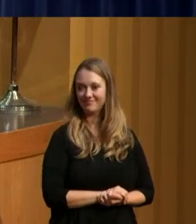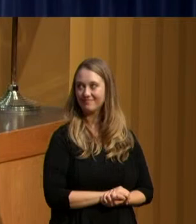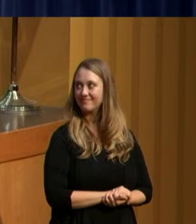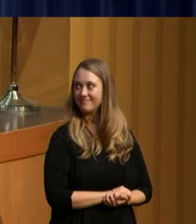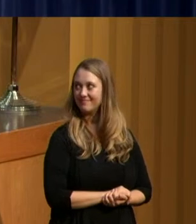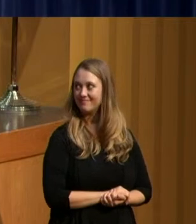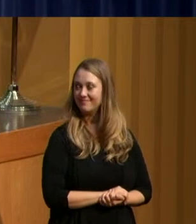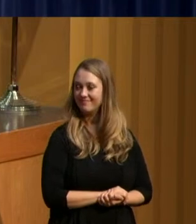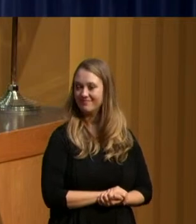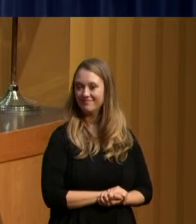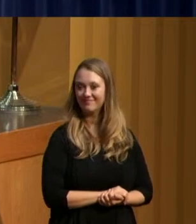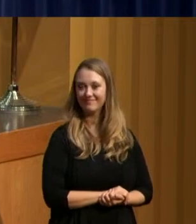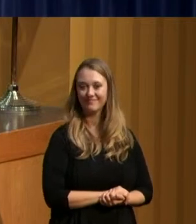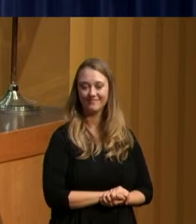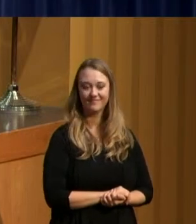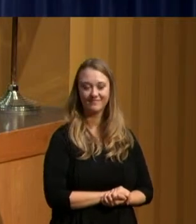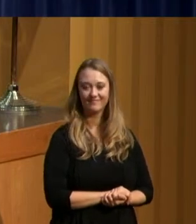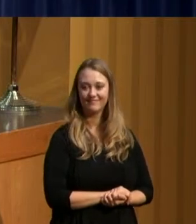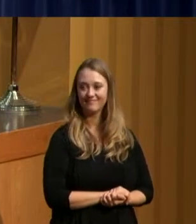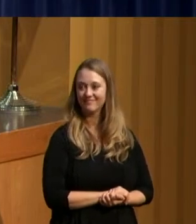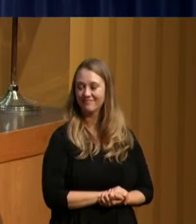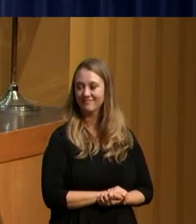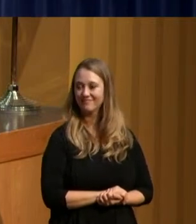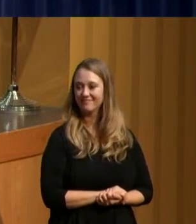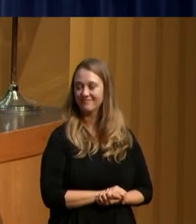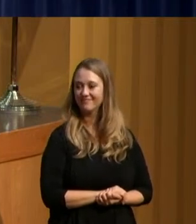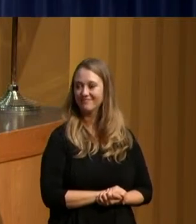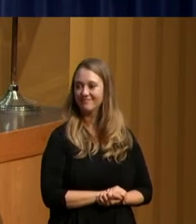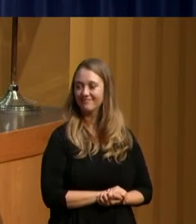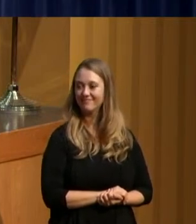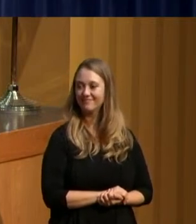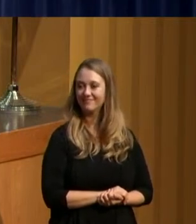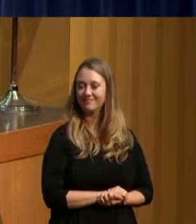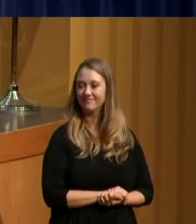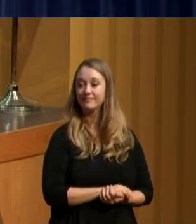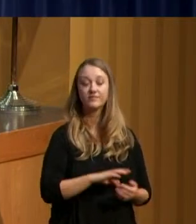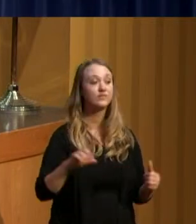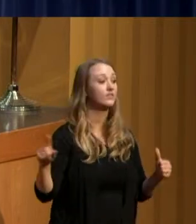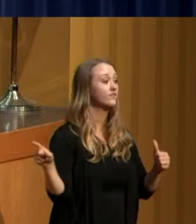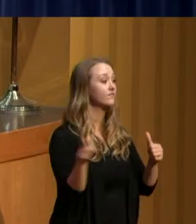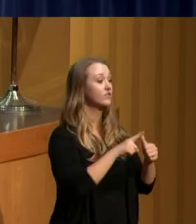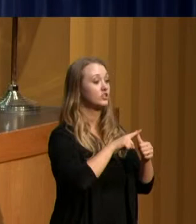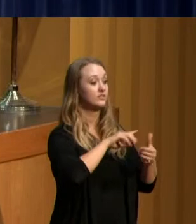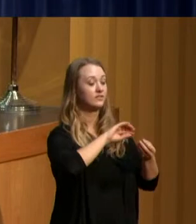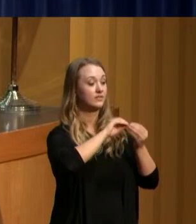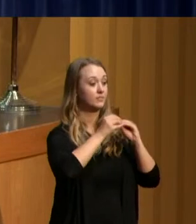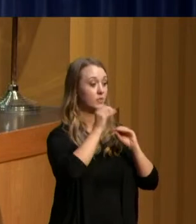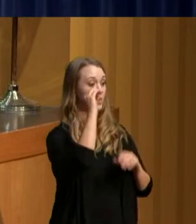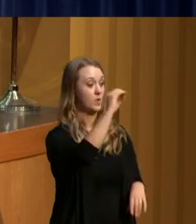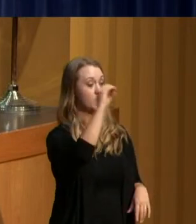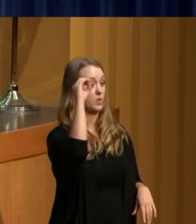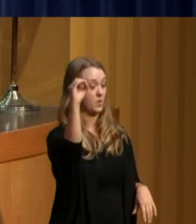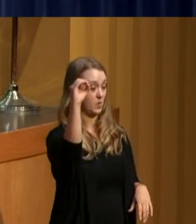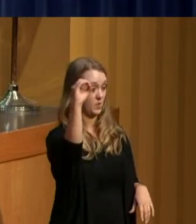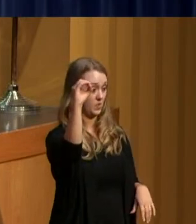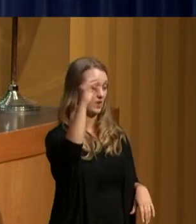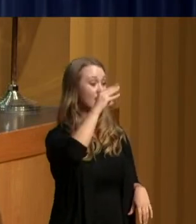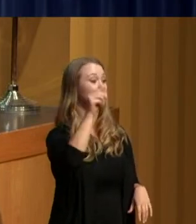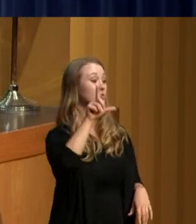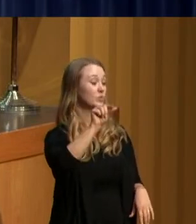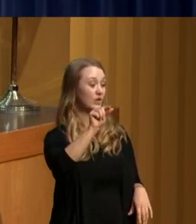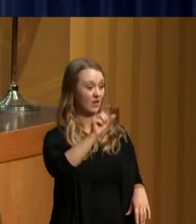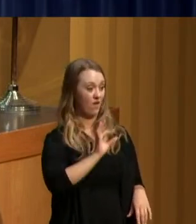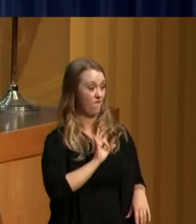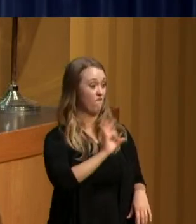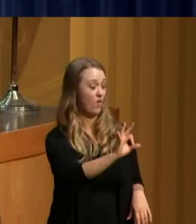We'd also like to give a shout out to each individual girl here. We have first on the list, number 00 and number 20, forward and